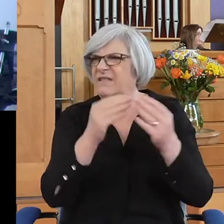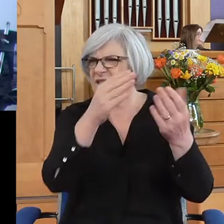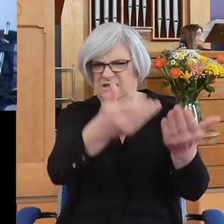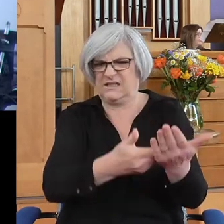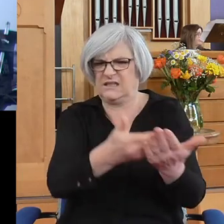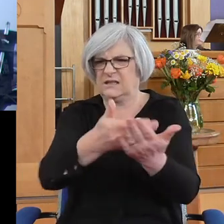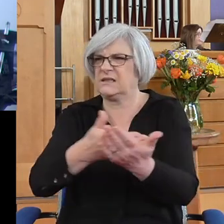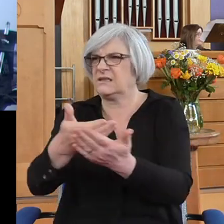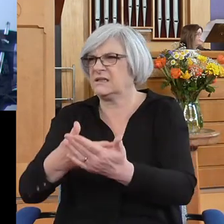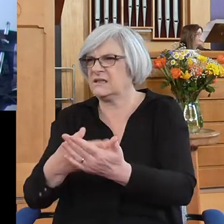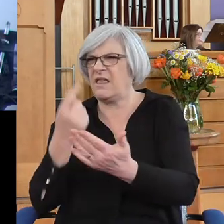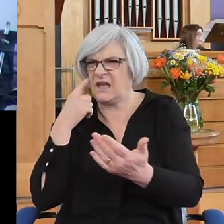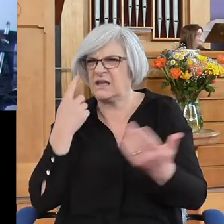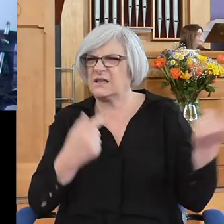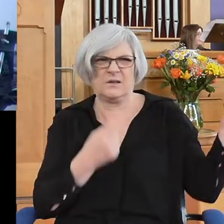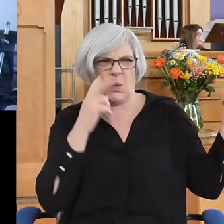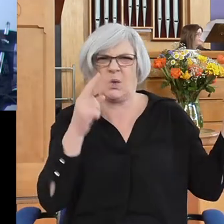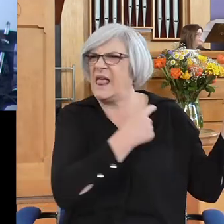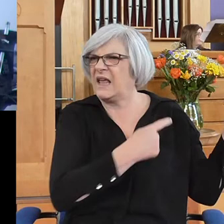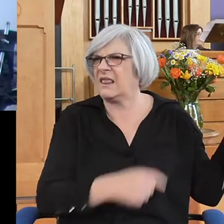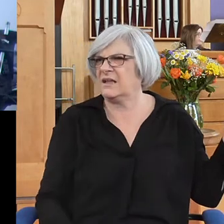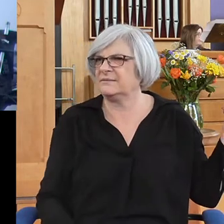look like